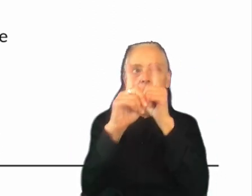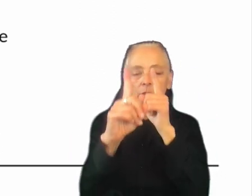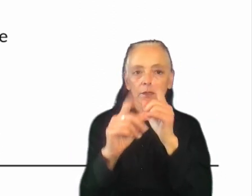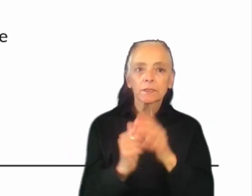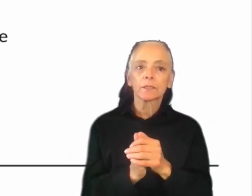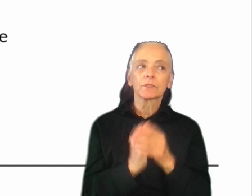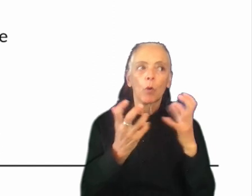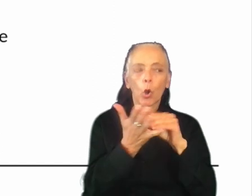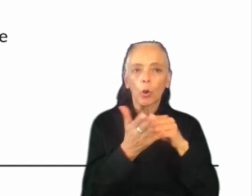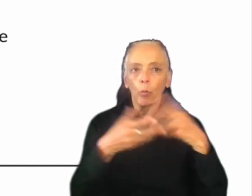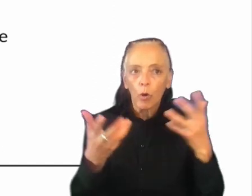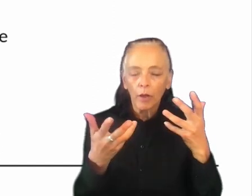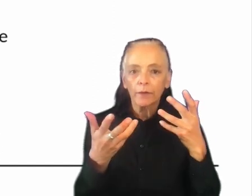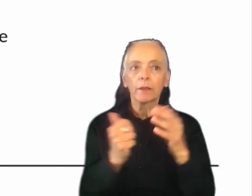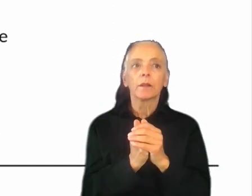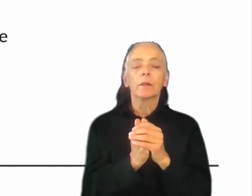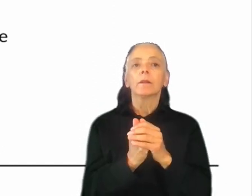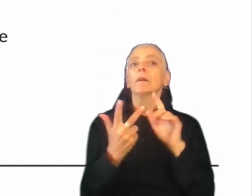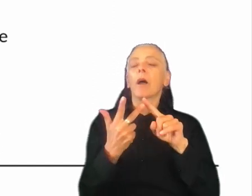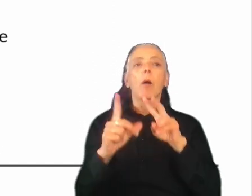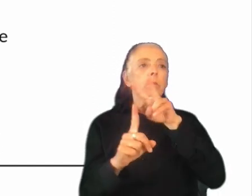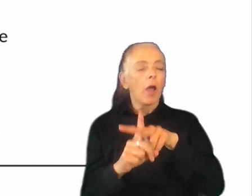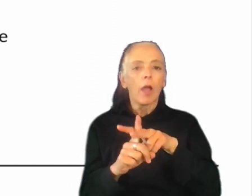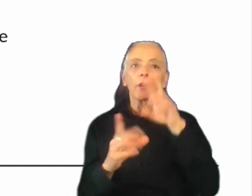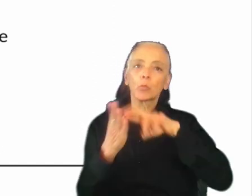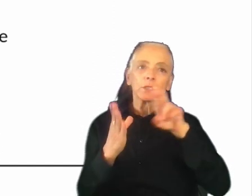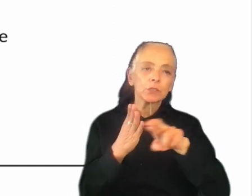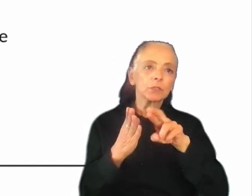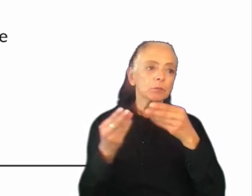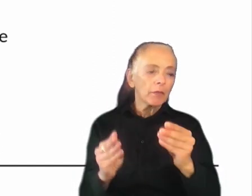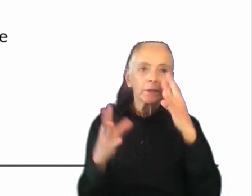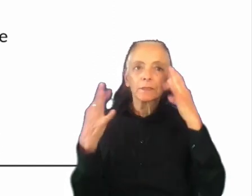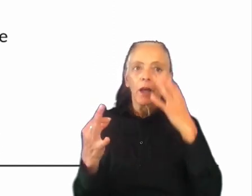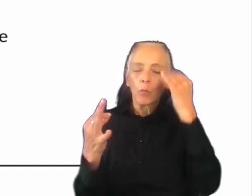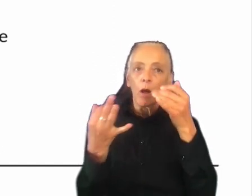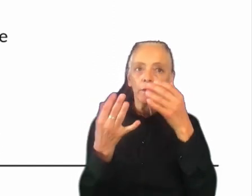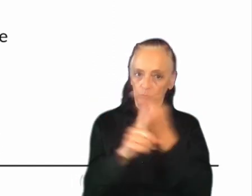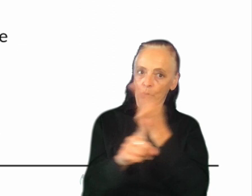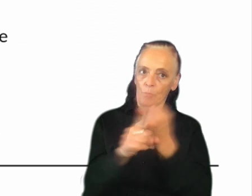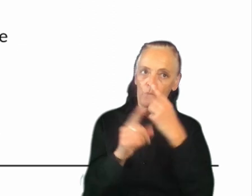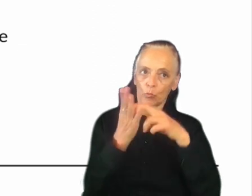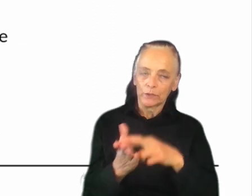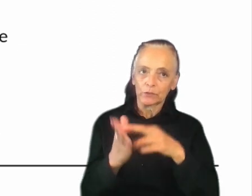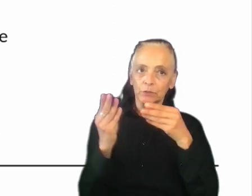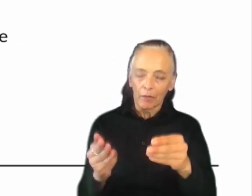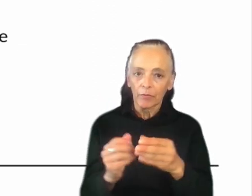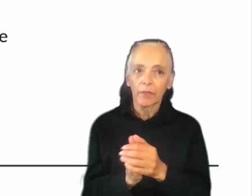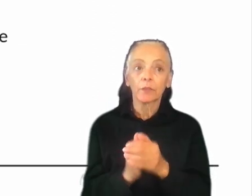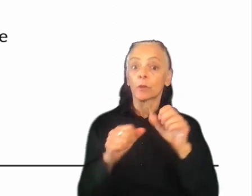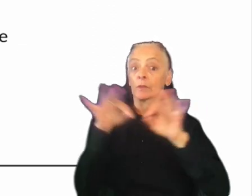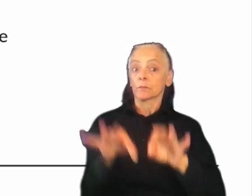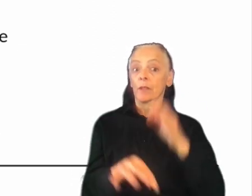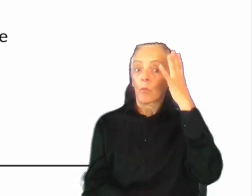what they want to learn from the study you applied a research method and you've decided why this is appropriate research method you can